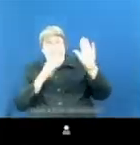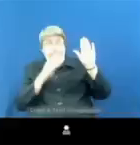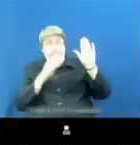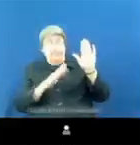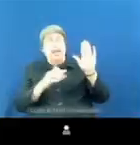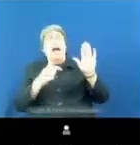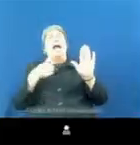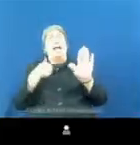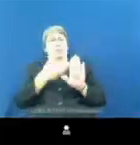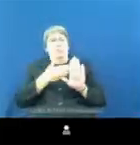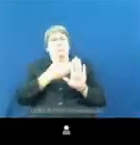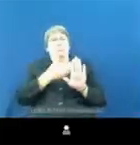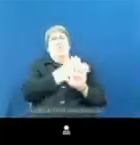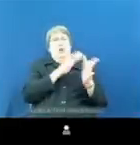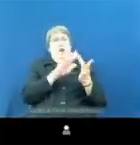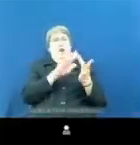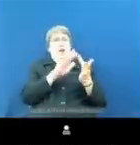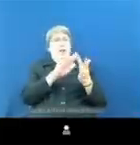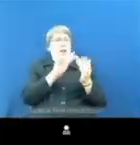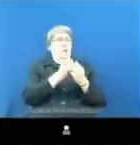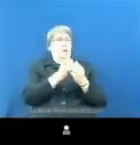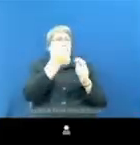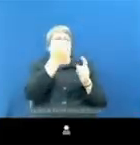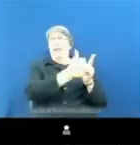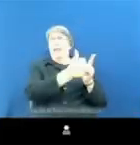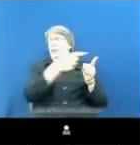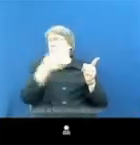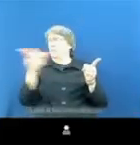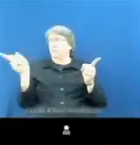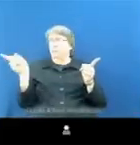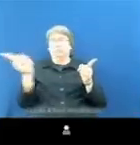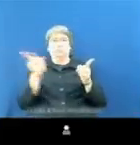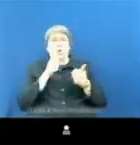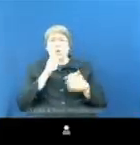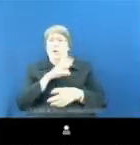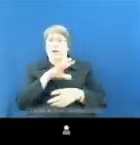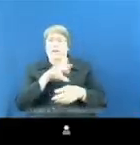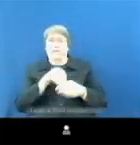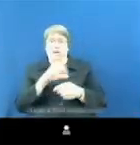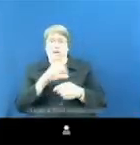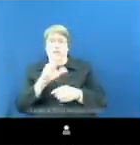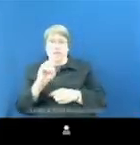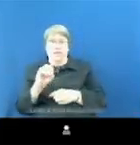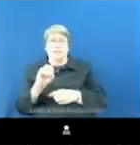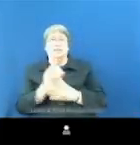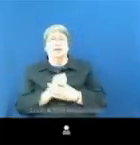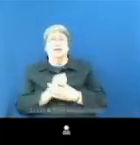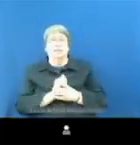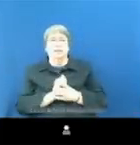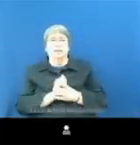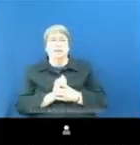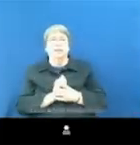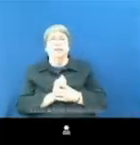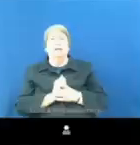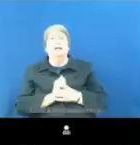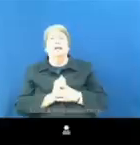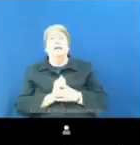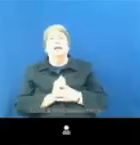prior contact with any of the parties in the matter. So protocol knowledge. We're